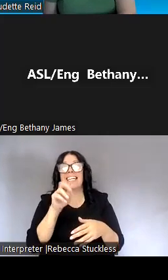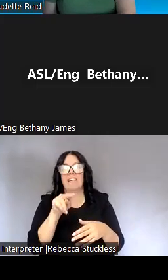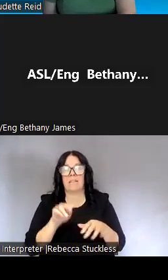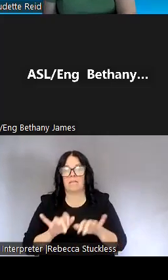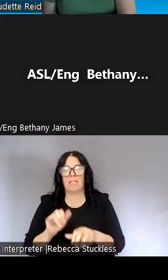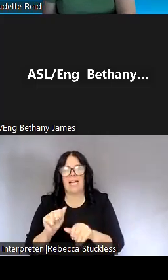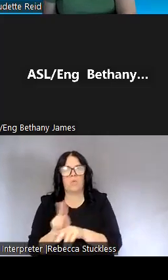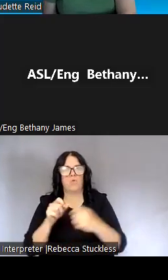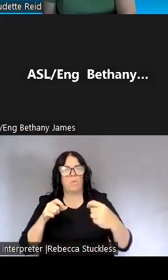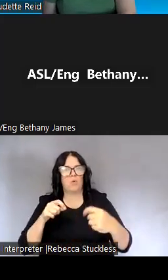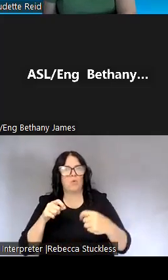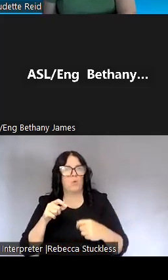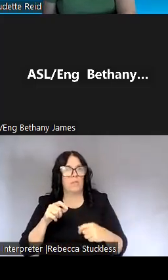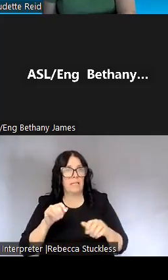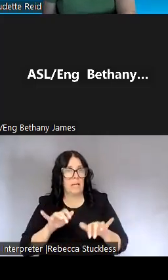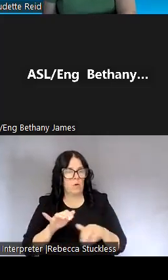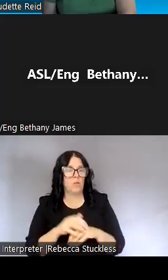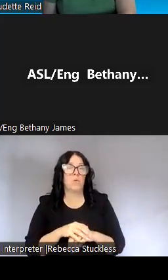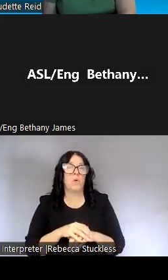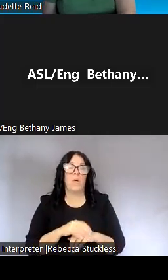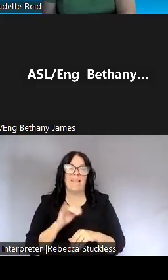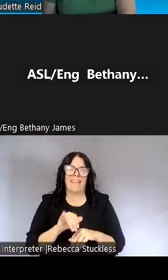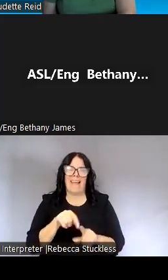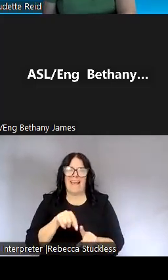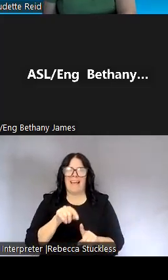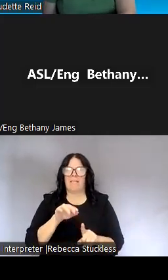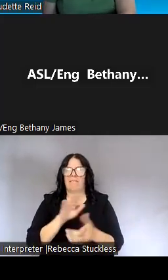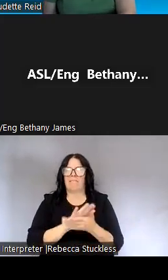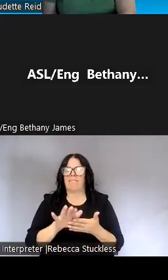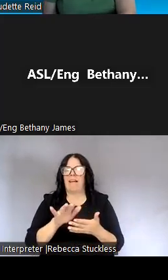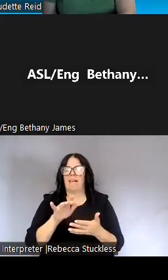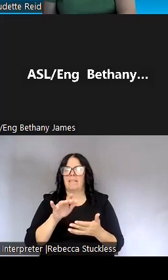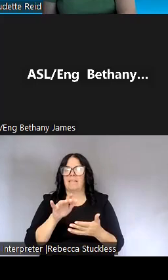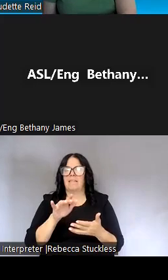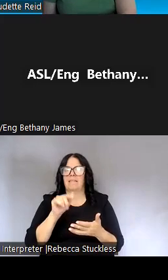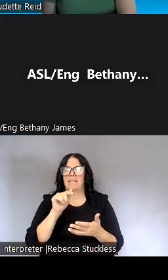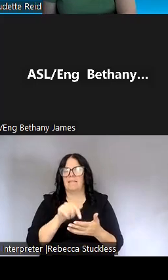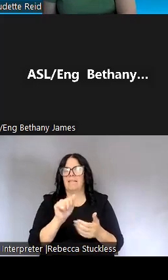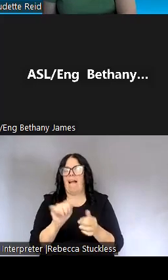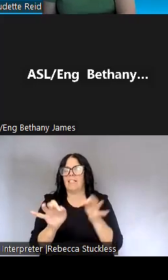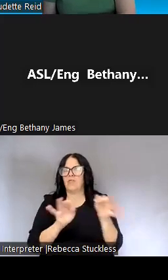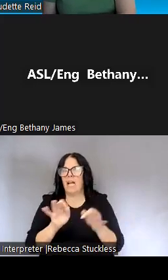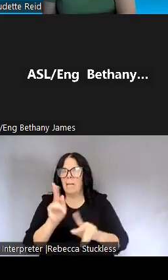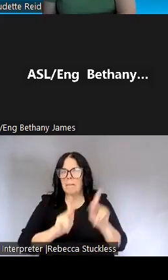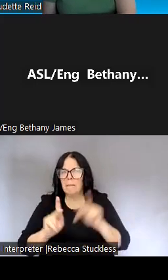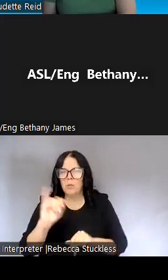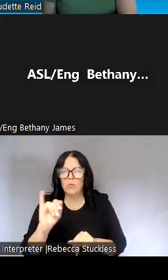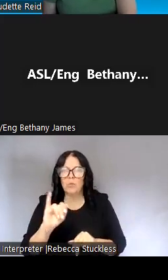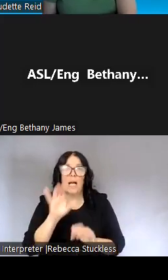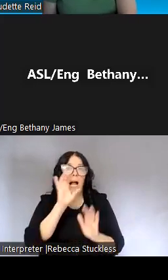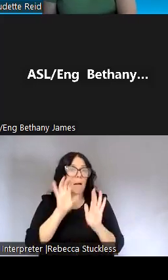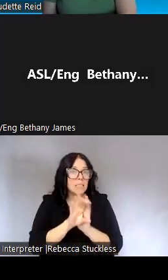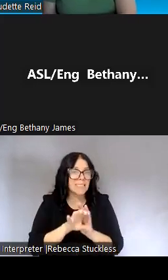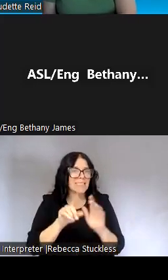keyboard. So VoiceOver can also describe people, objects, texts, and graphs in